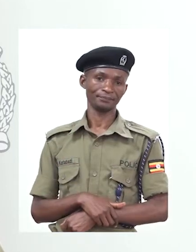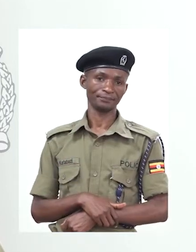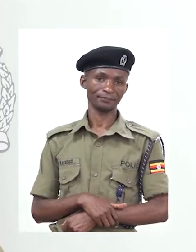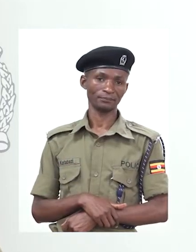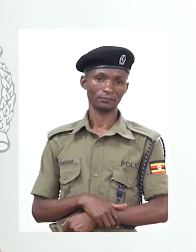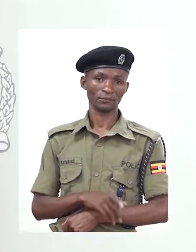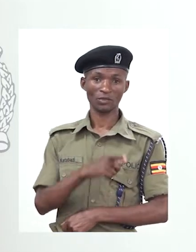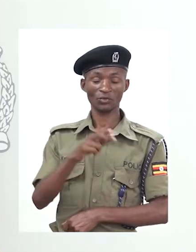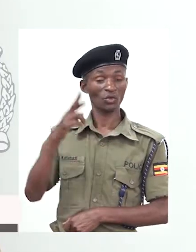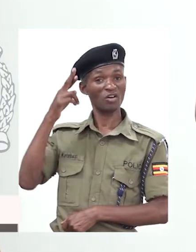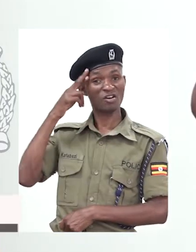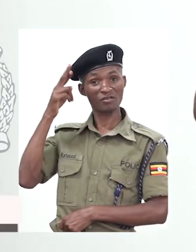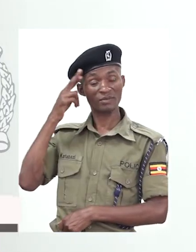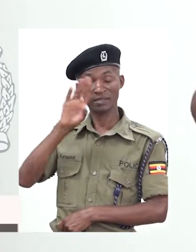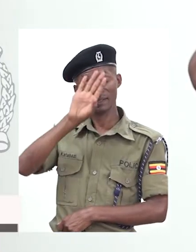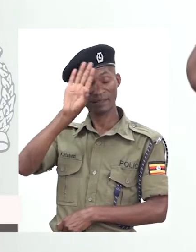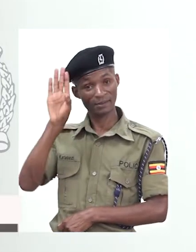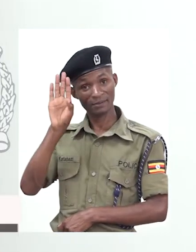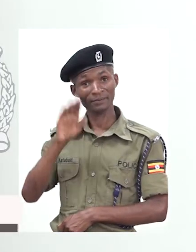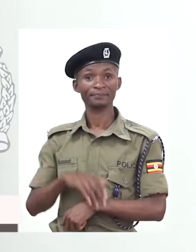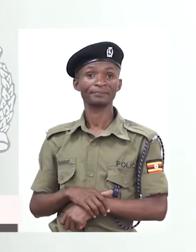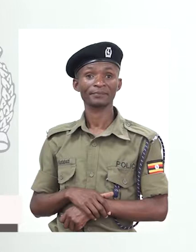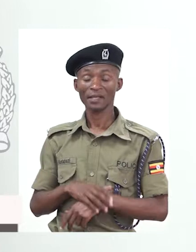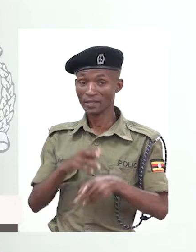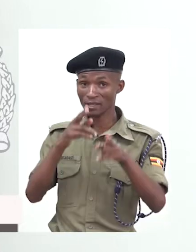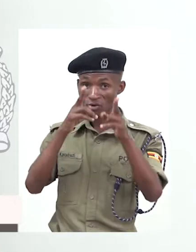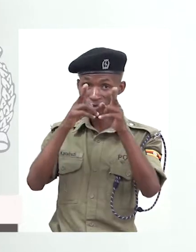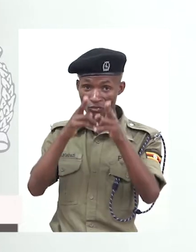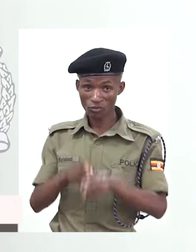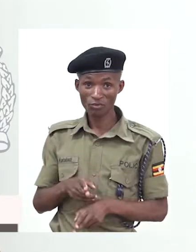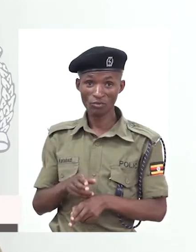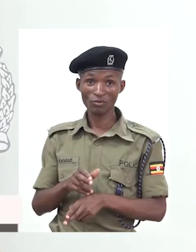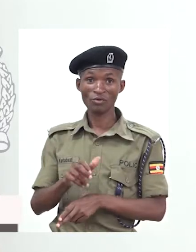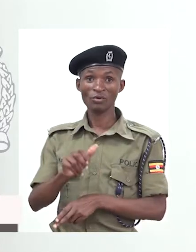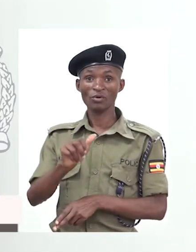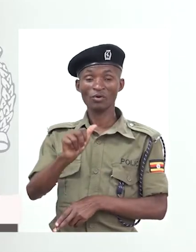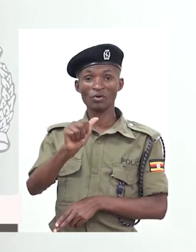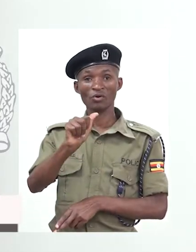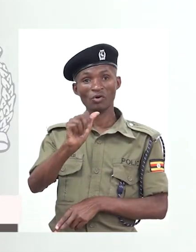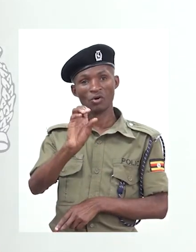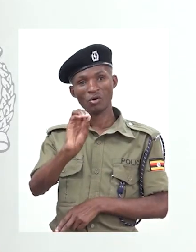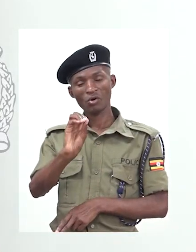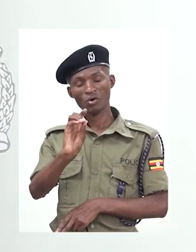You all remember very well that the Honourable Alioni Yorke Odria